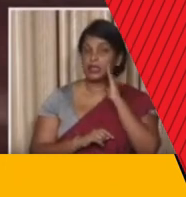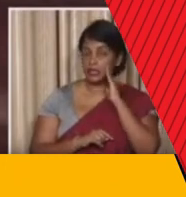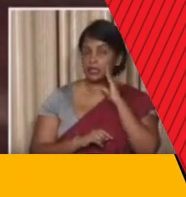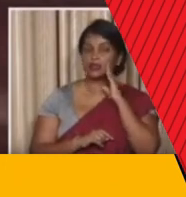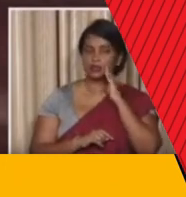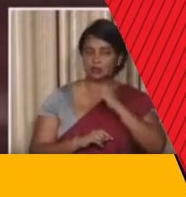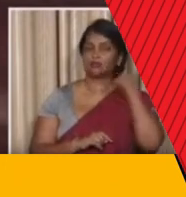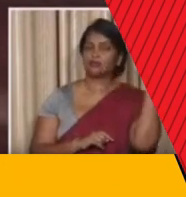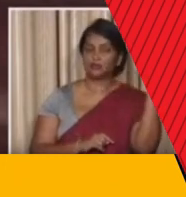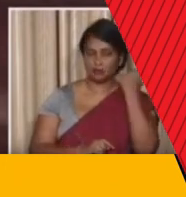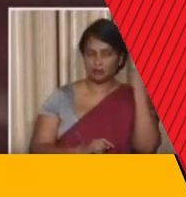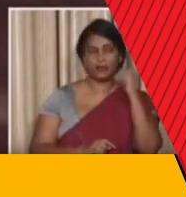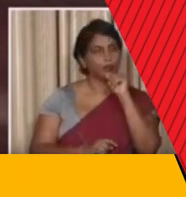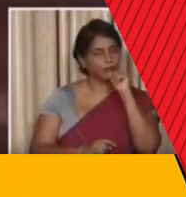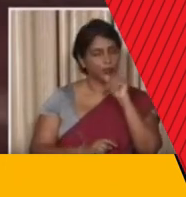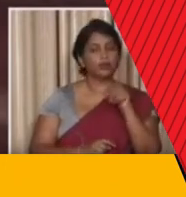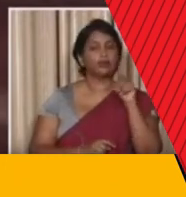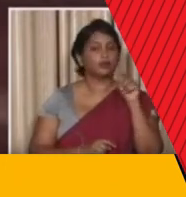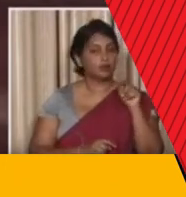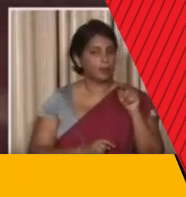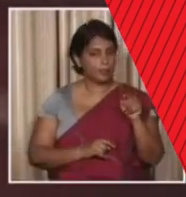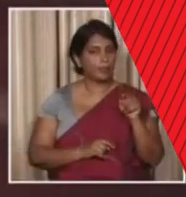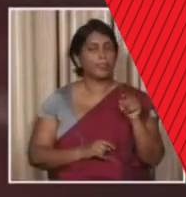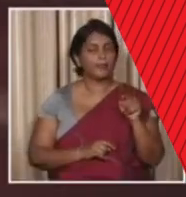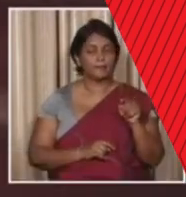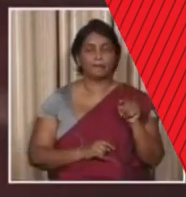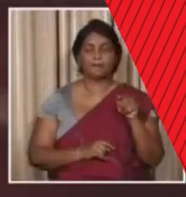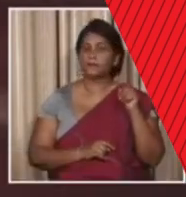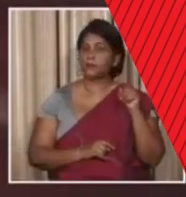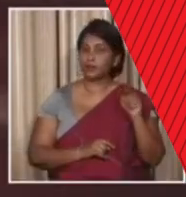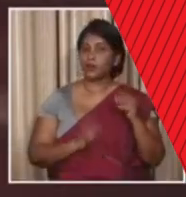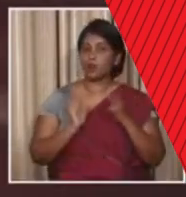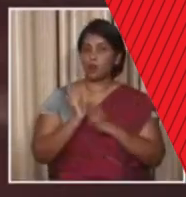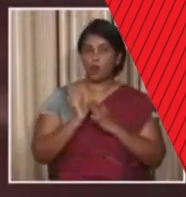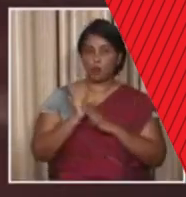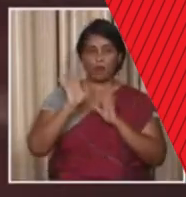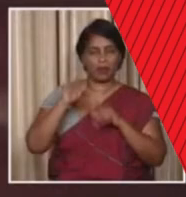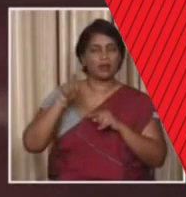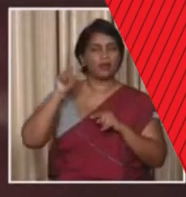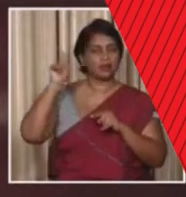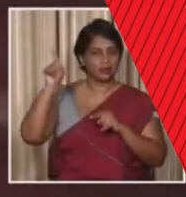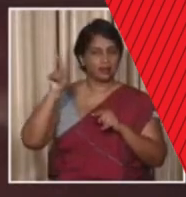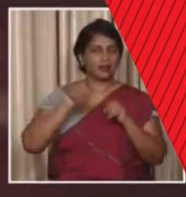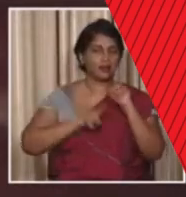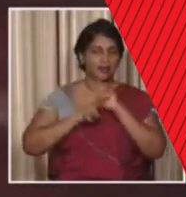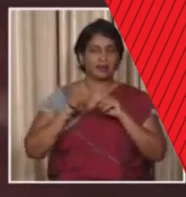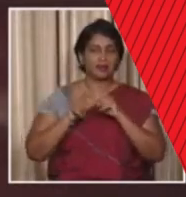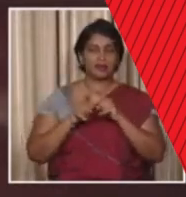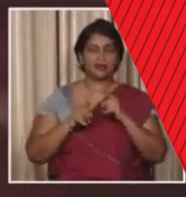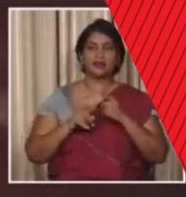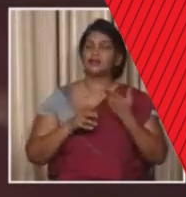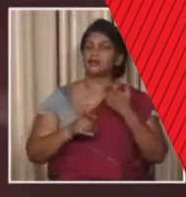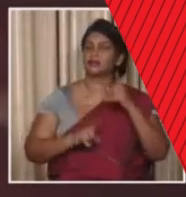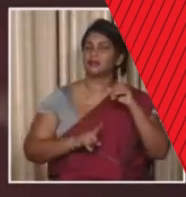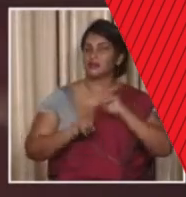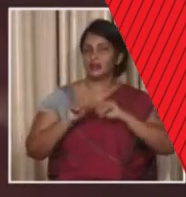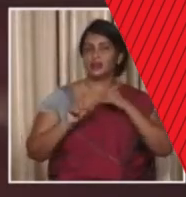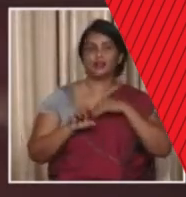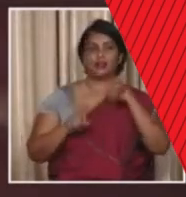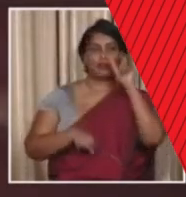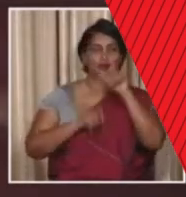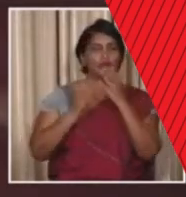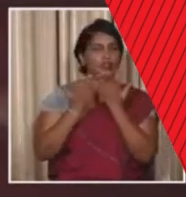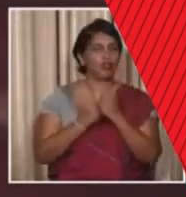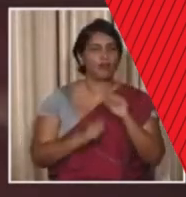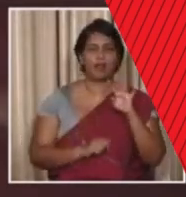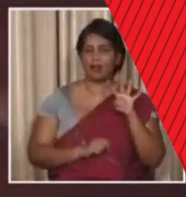an event at Sofitel in Mumbai. It was a road show. More than 400 participants of travel agents were